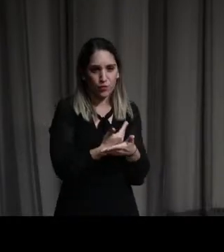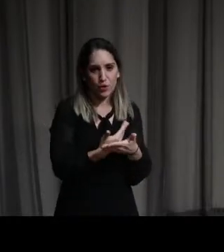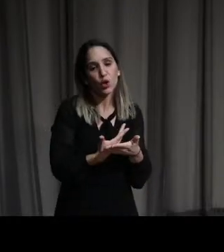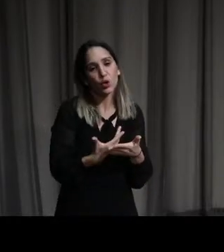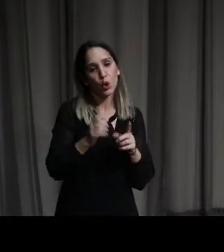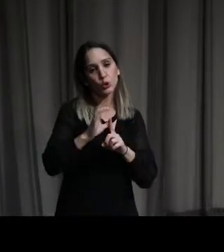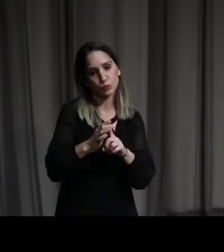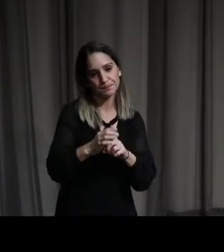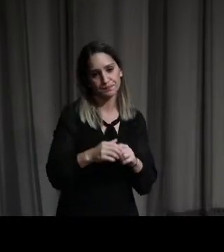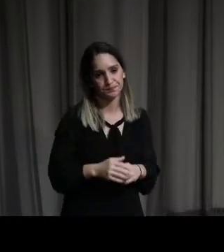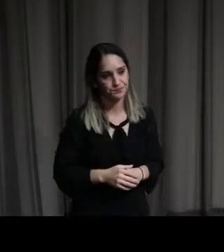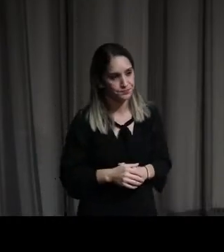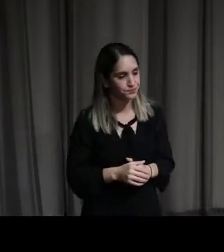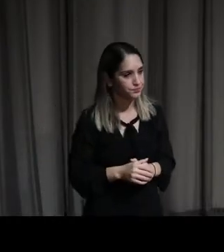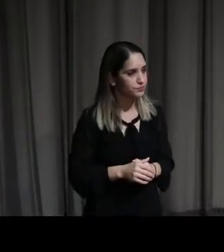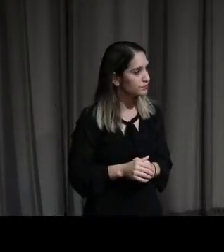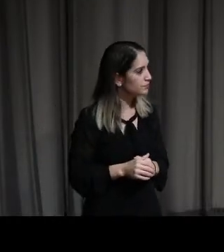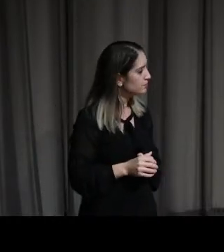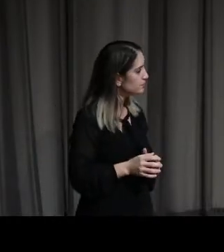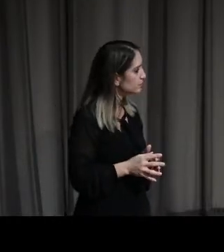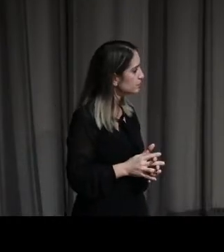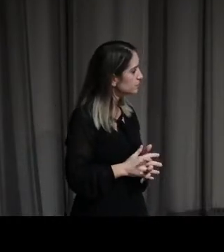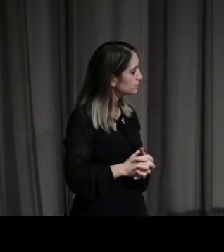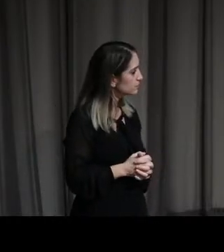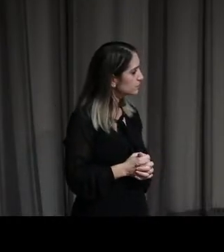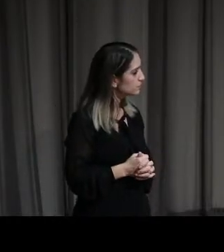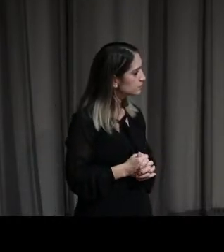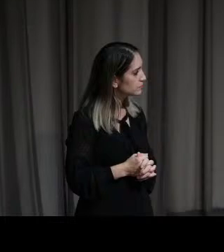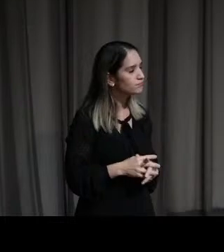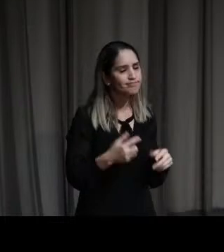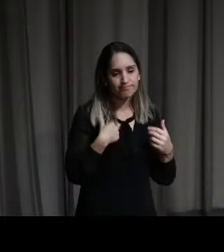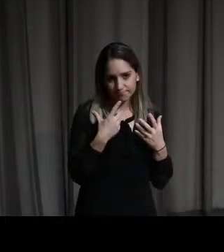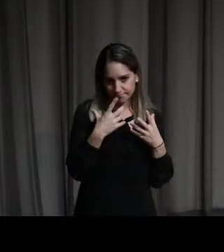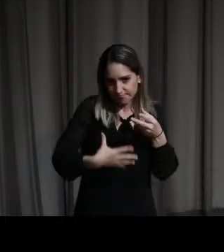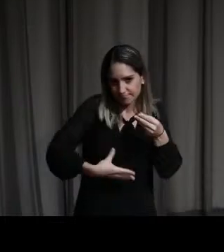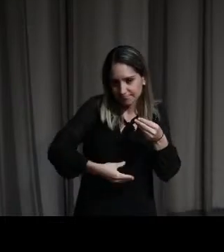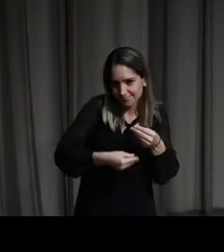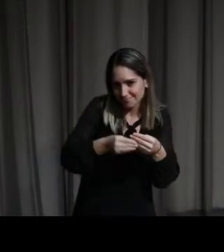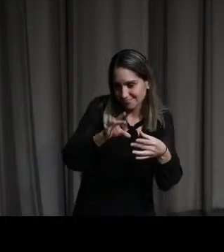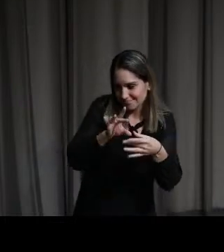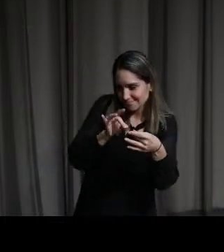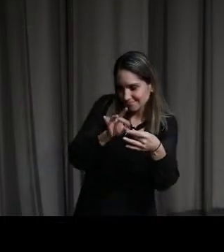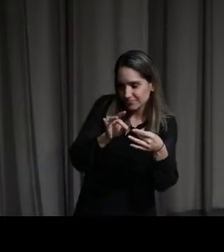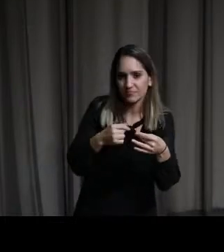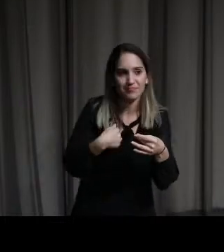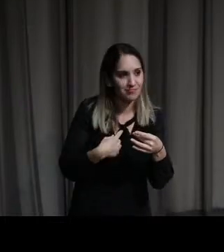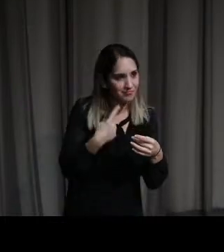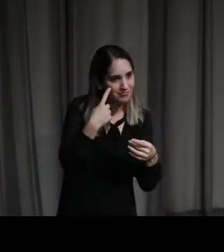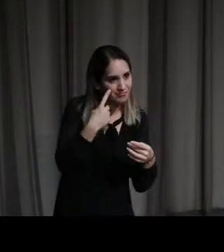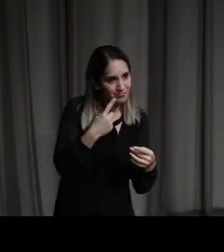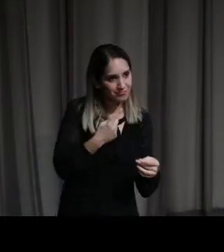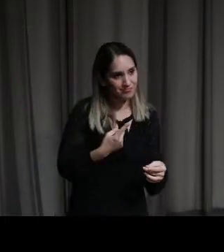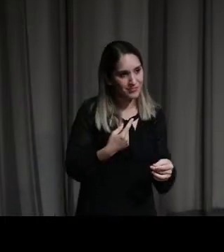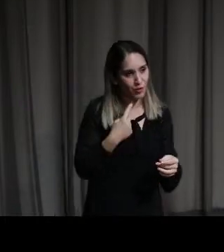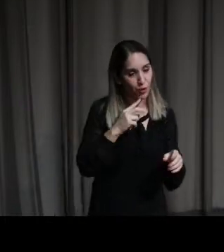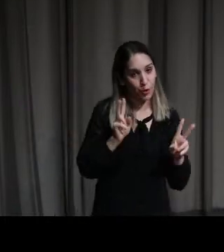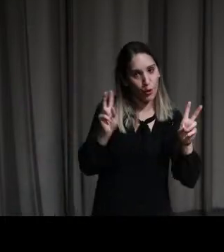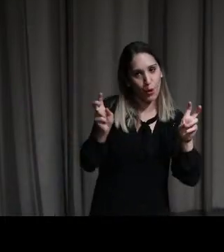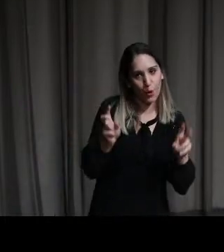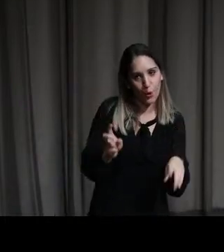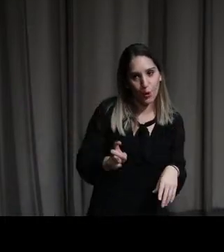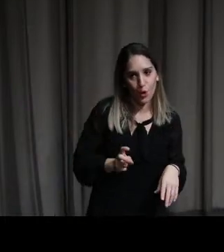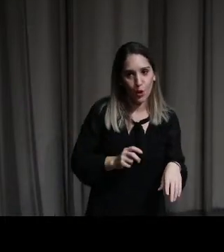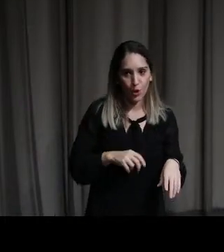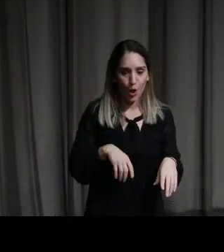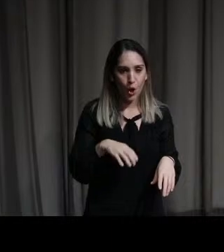Very true. Stands the test of time. I would just add to what you said. I mean, calling it a cooling, I think, is generous, right? I mean, it's a